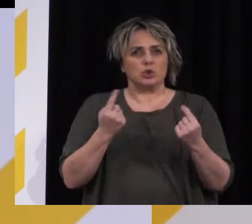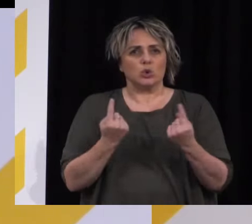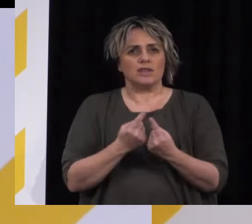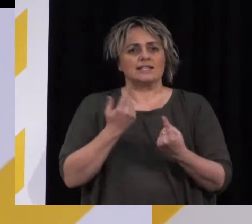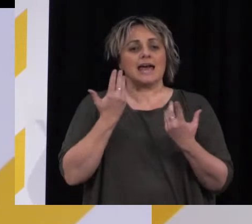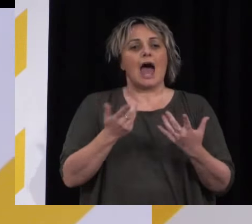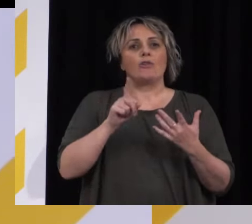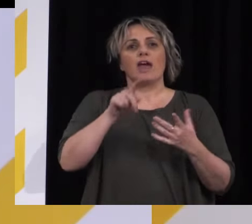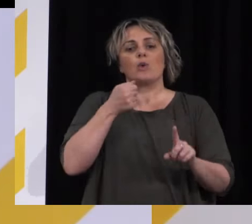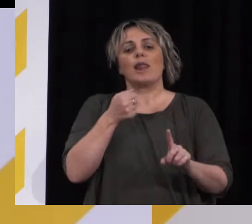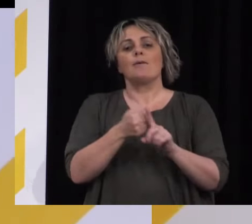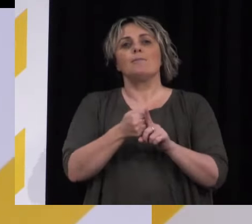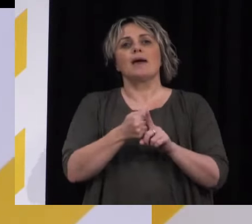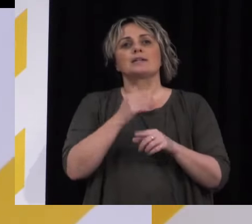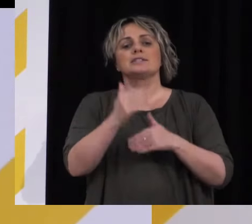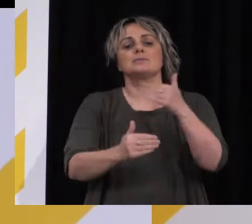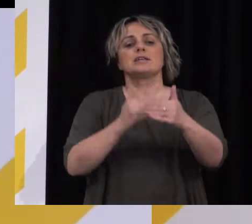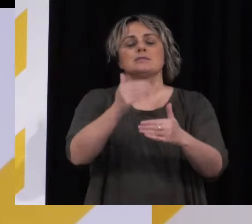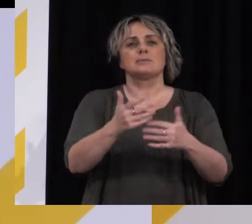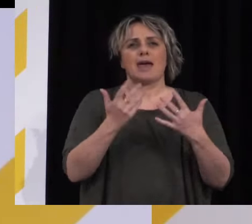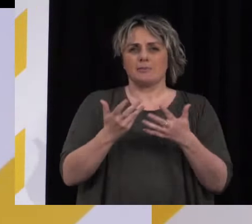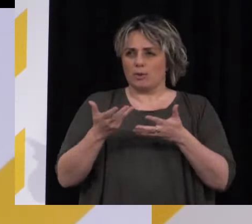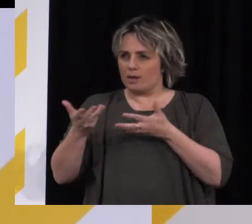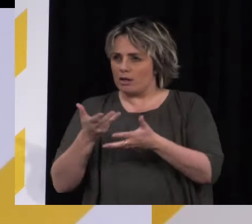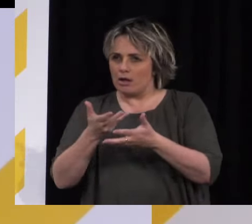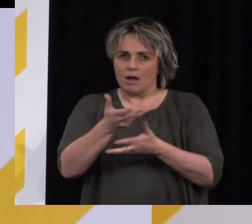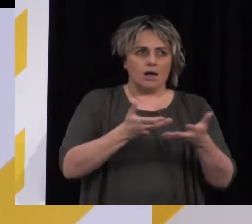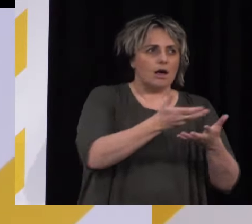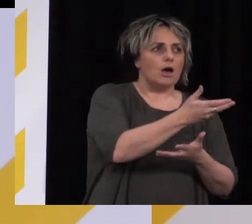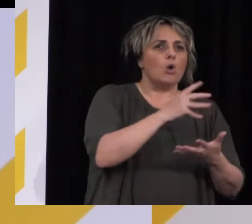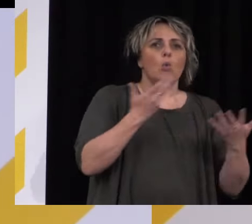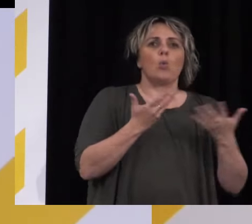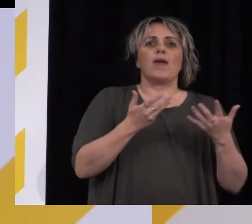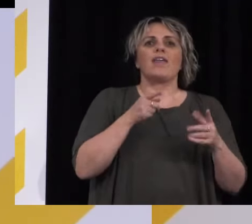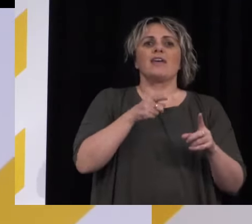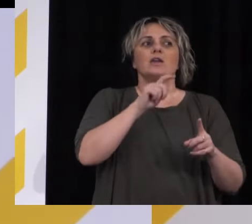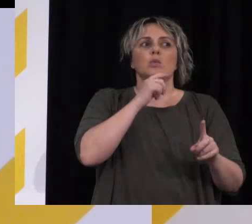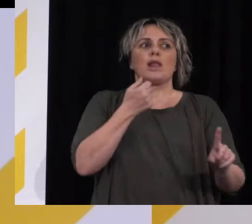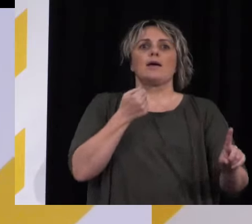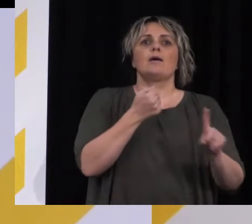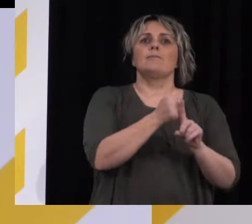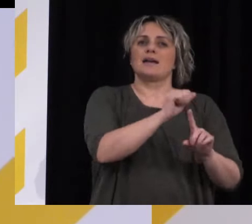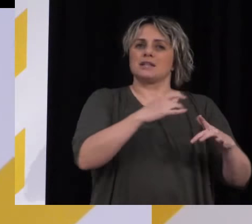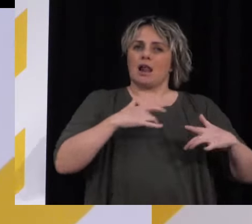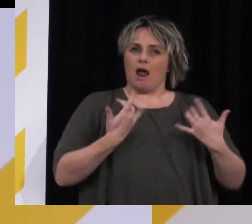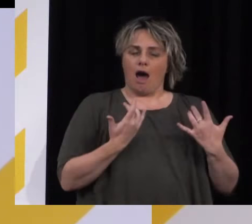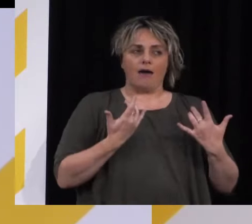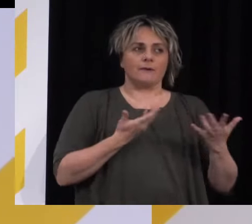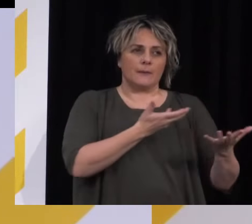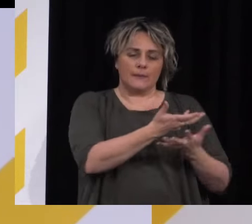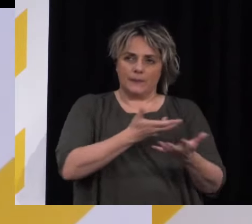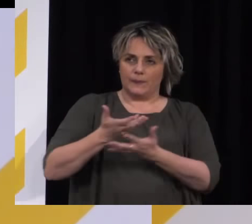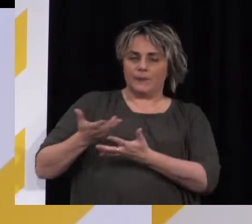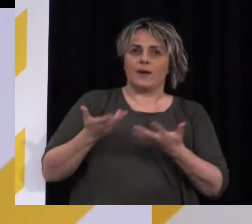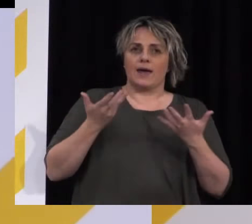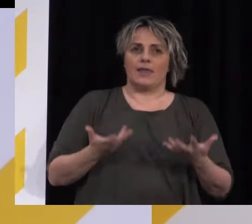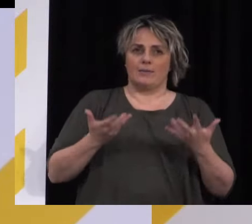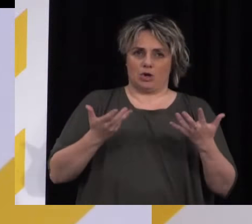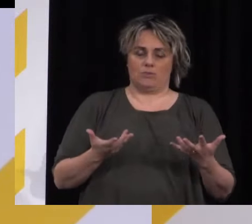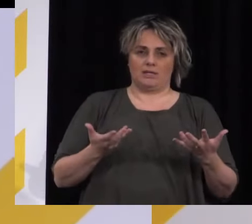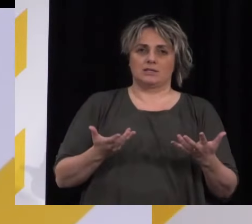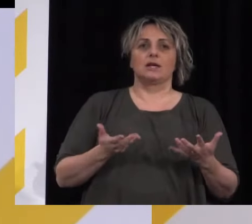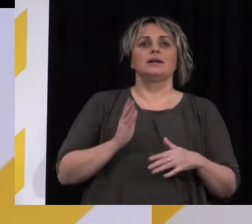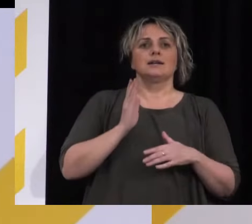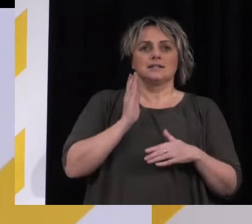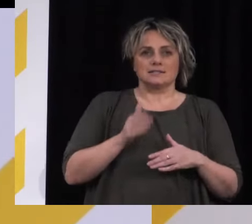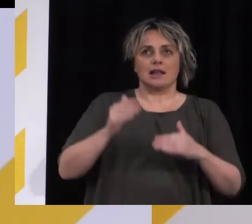the consultation we're going out for some sectors where it's most likely to have impact. And that's work that is well in train, whilst of course we work